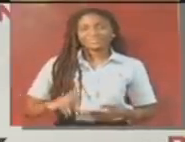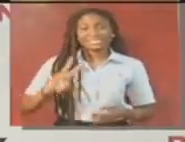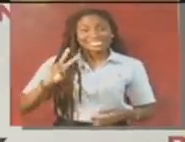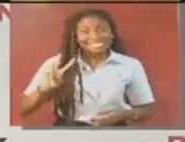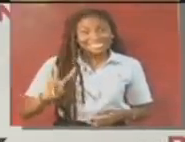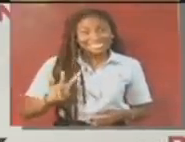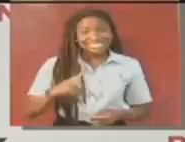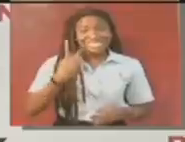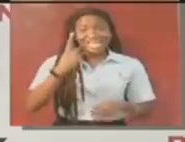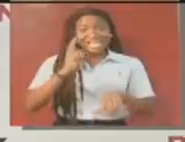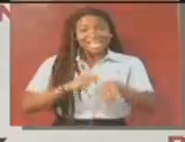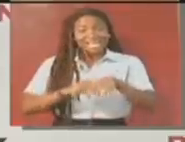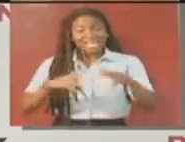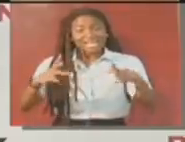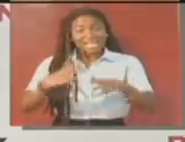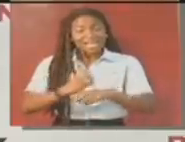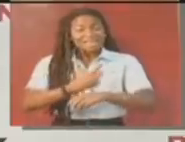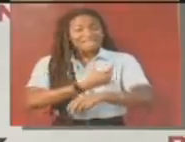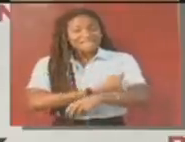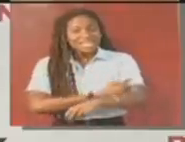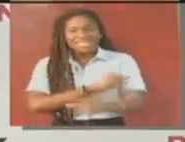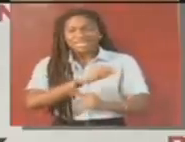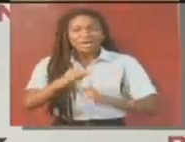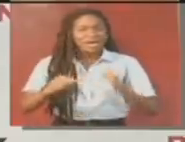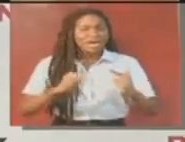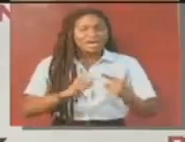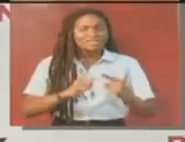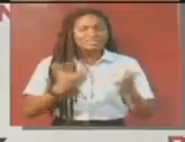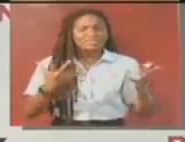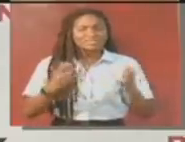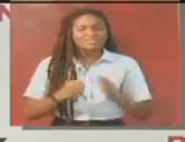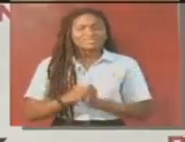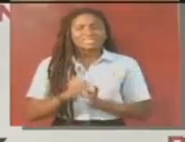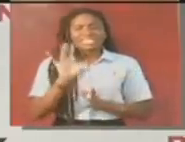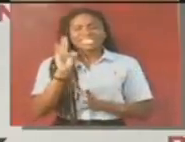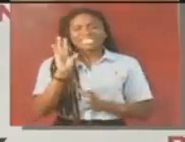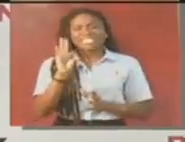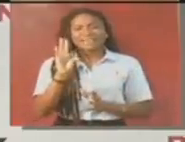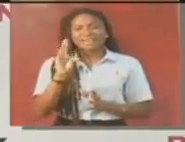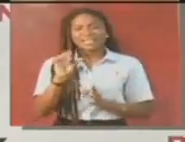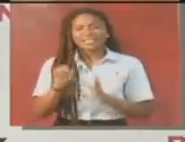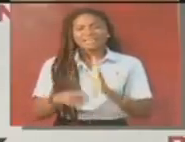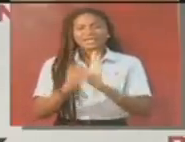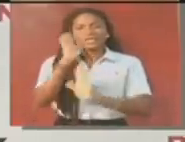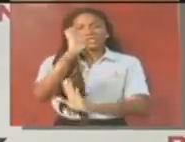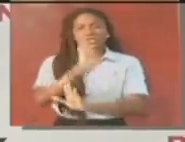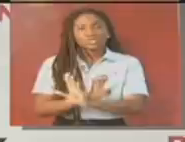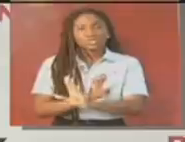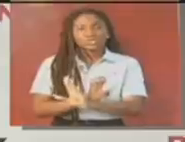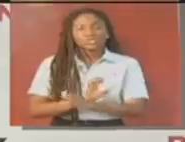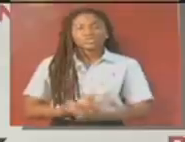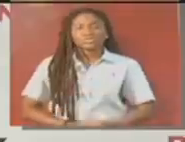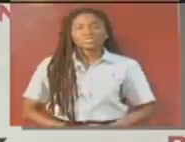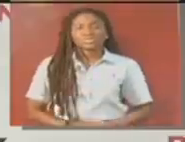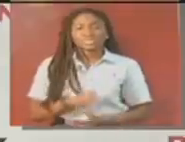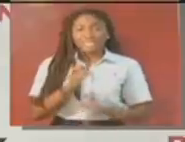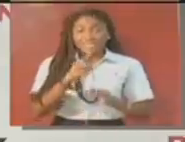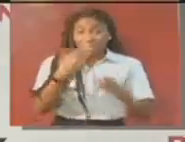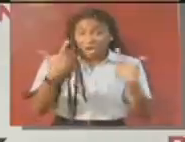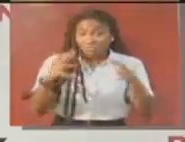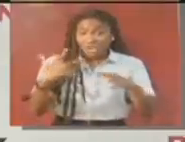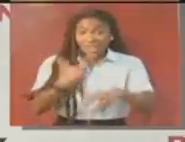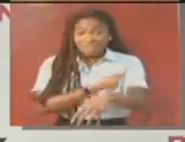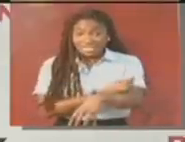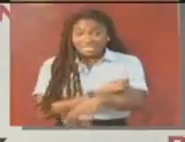round of vaccinations is due to begin on the 7th of June. This is the individuals who have already been